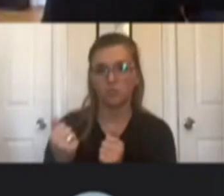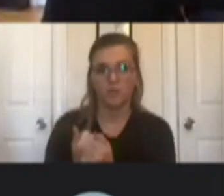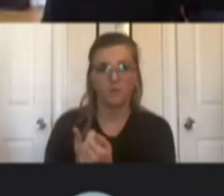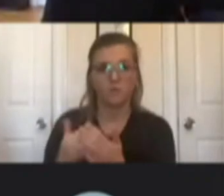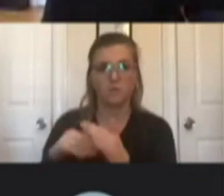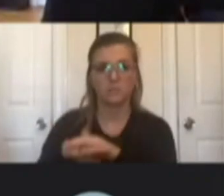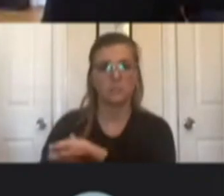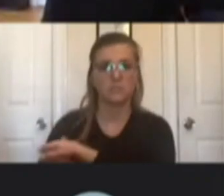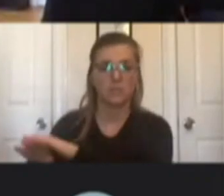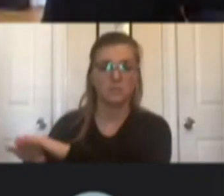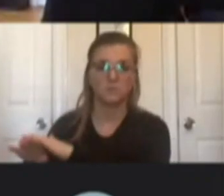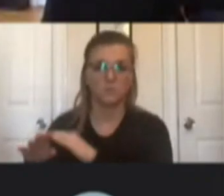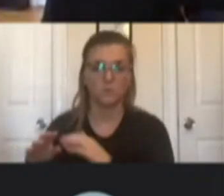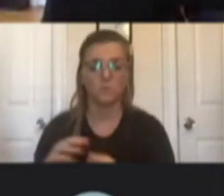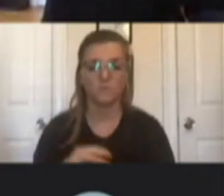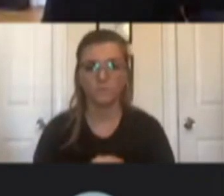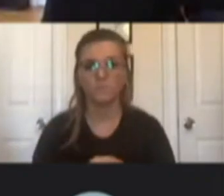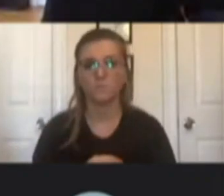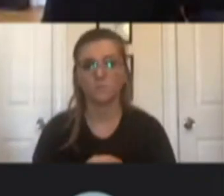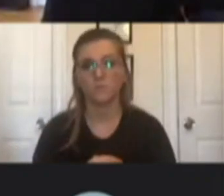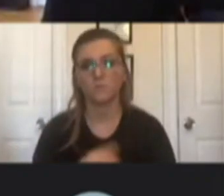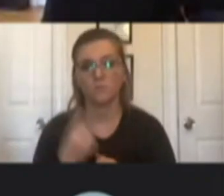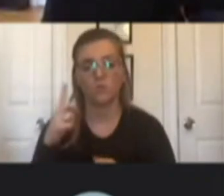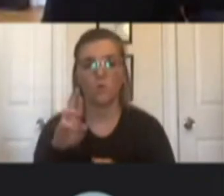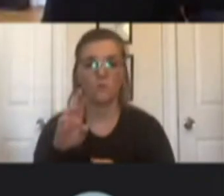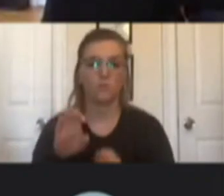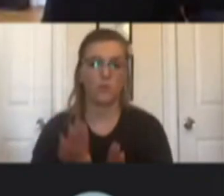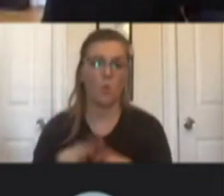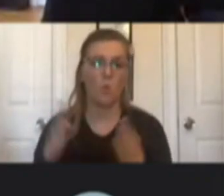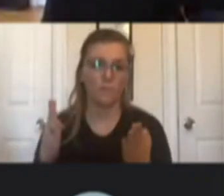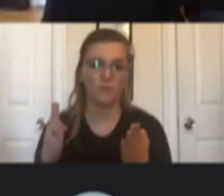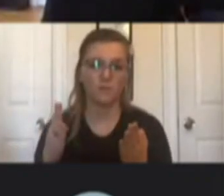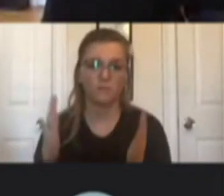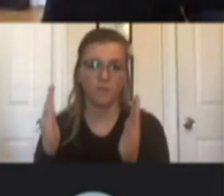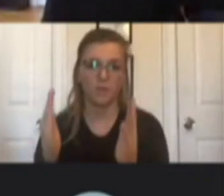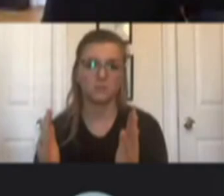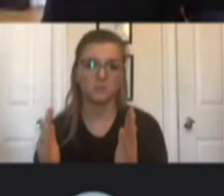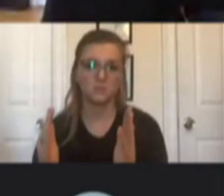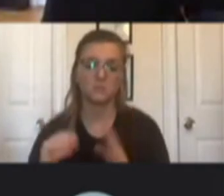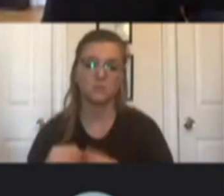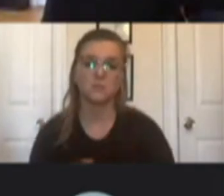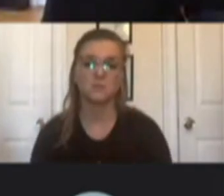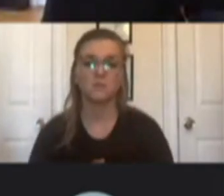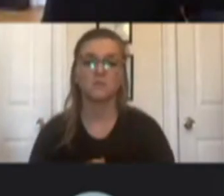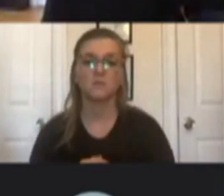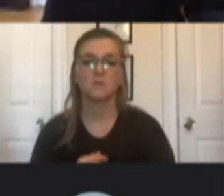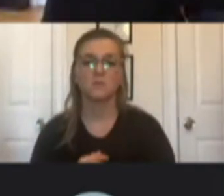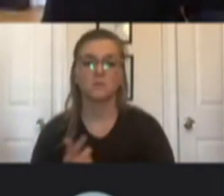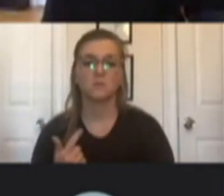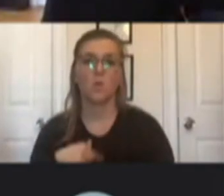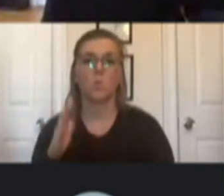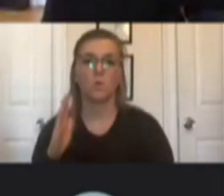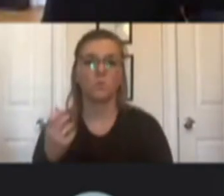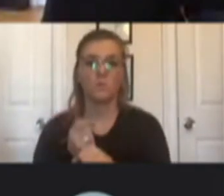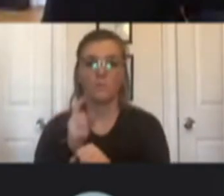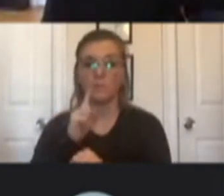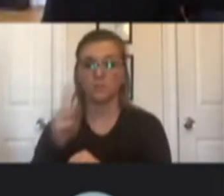are and part of the reopening team. And so we'll make sure that those concerns are